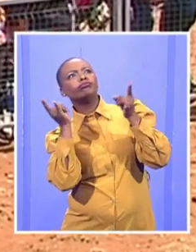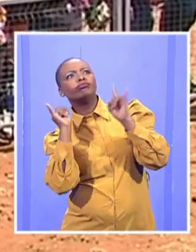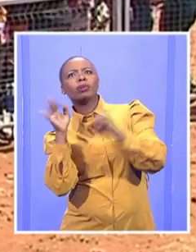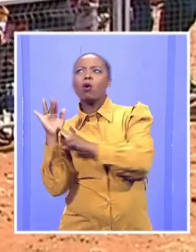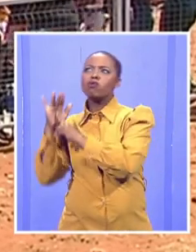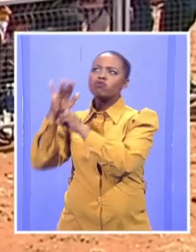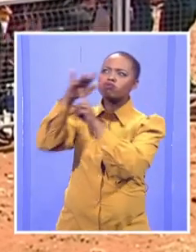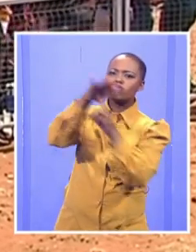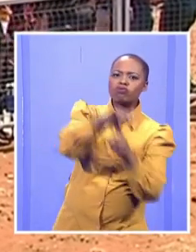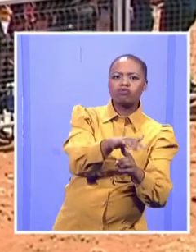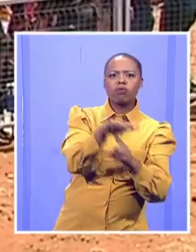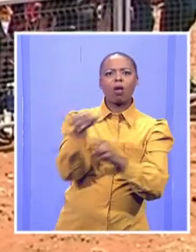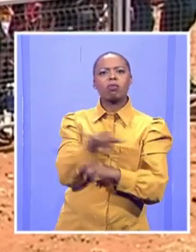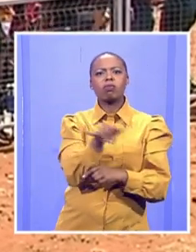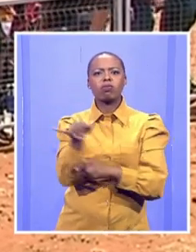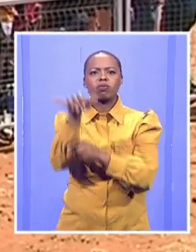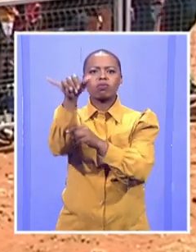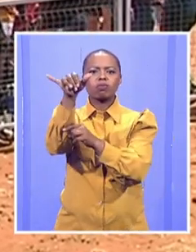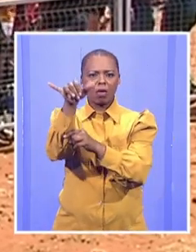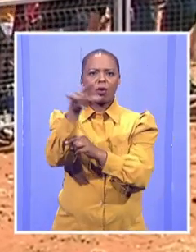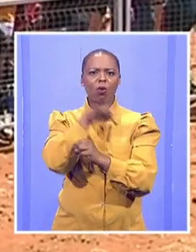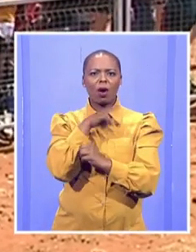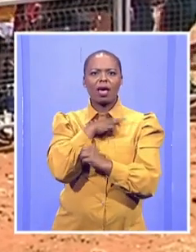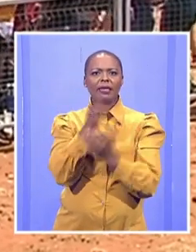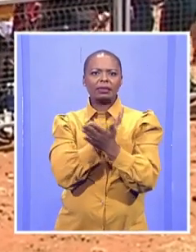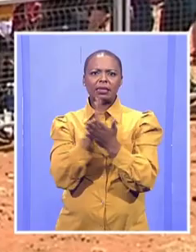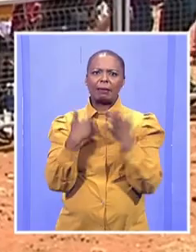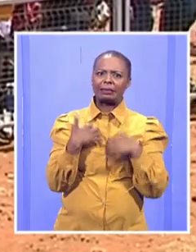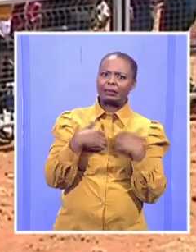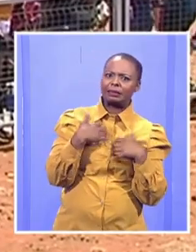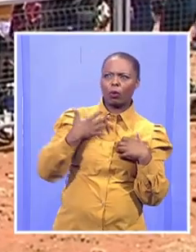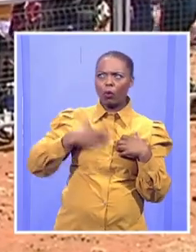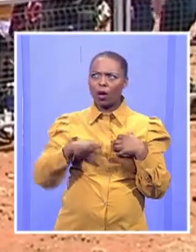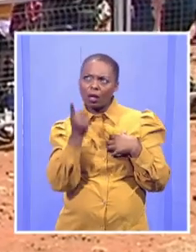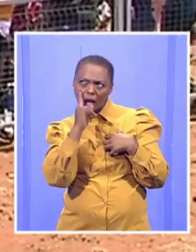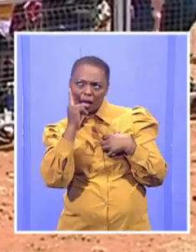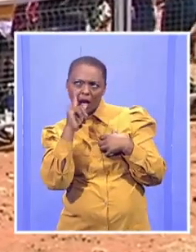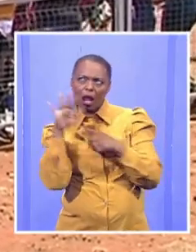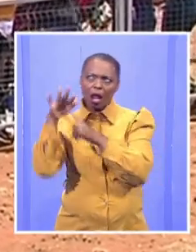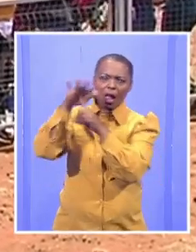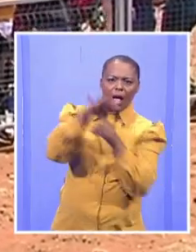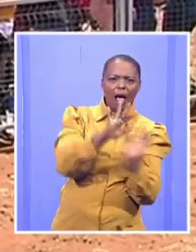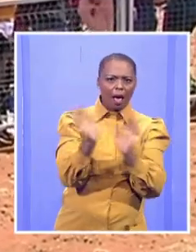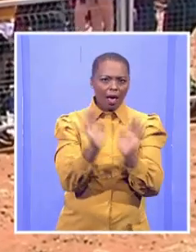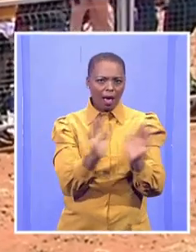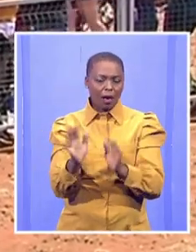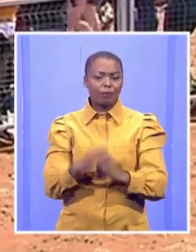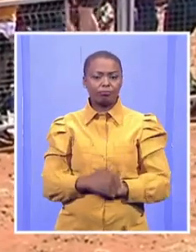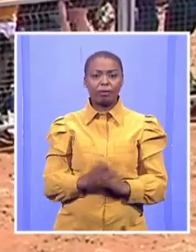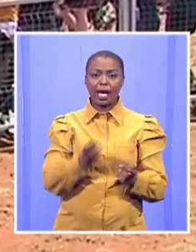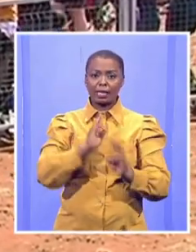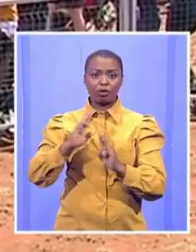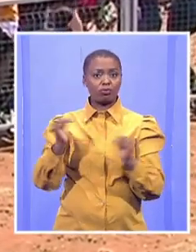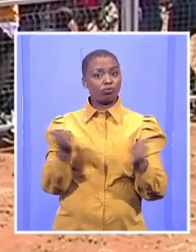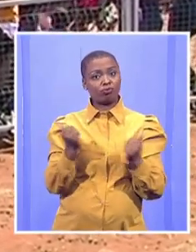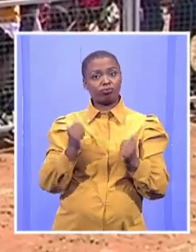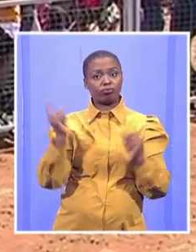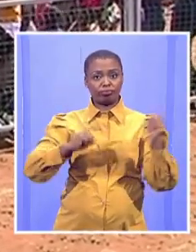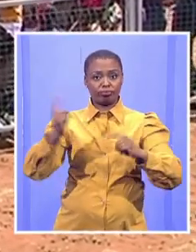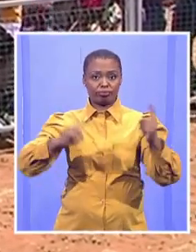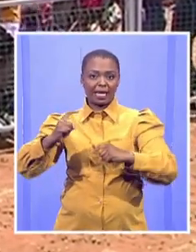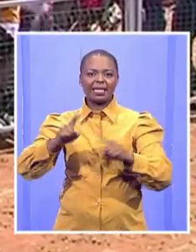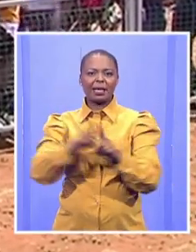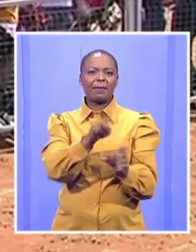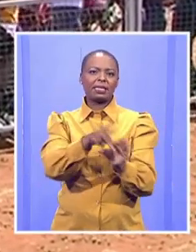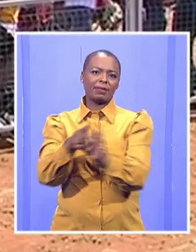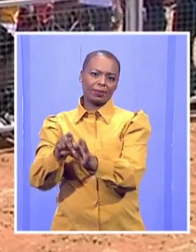been starved for air shows and events for quite a while now. So I think the response has been very good in terms of turnout and also